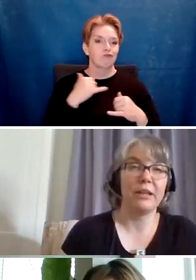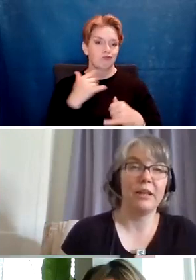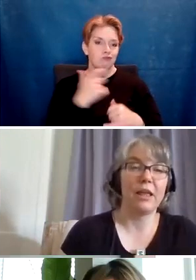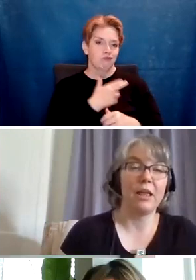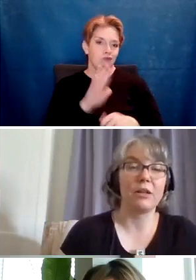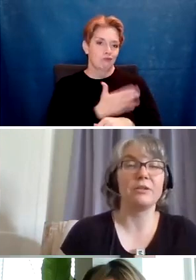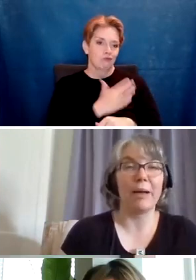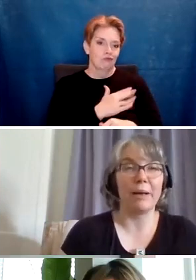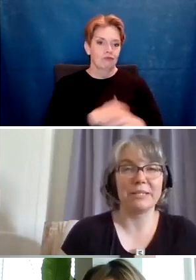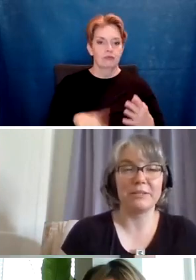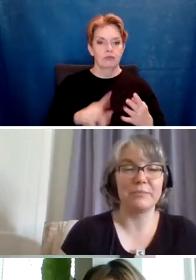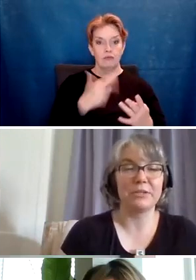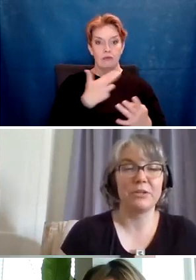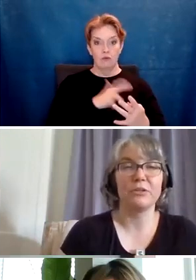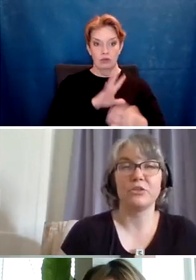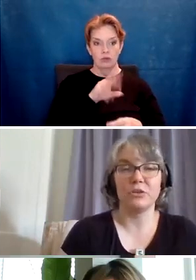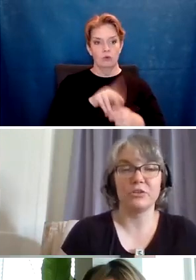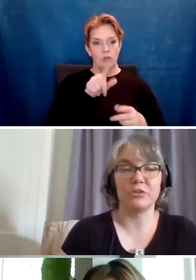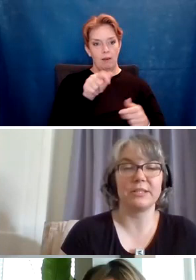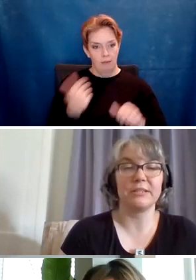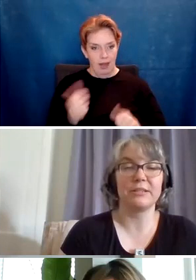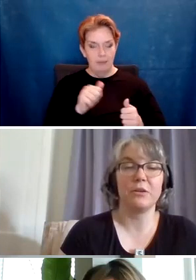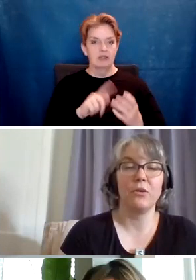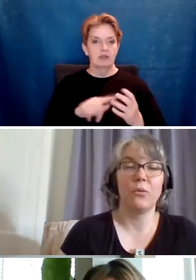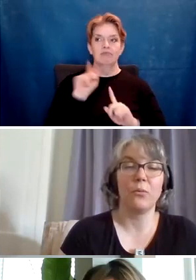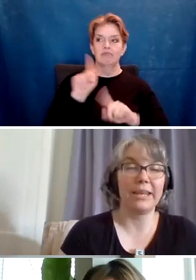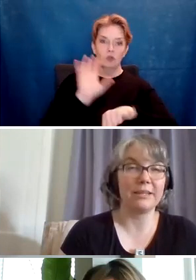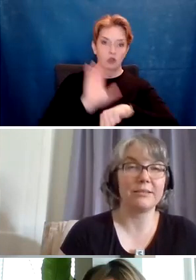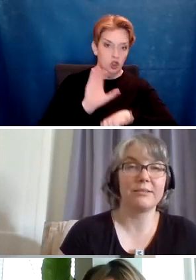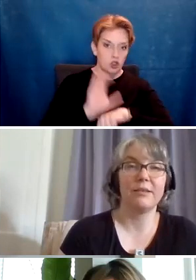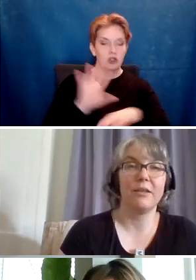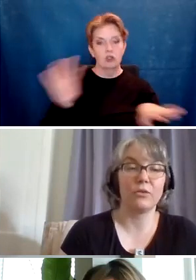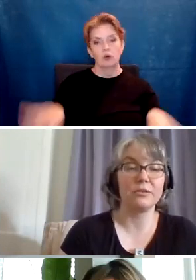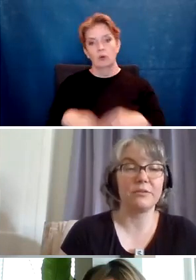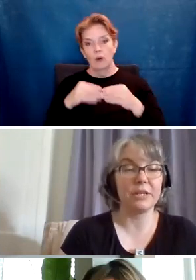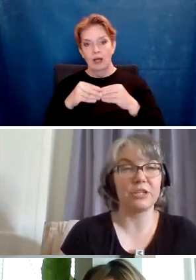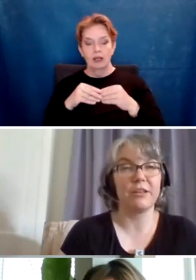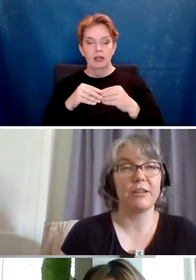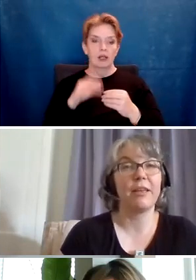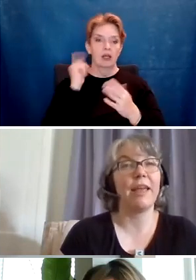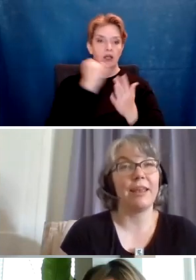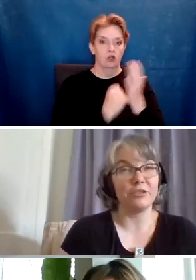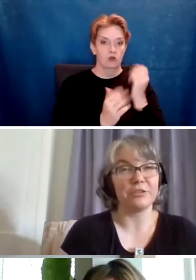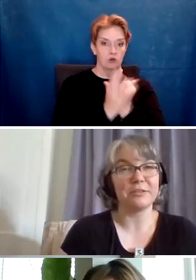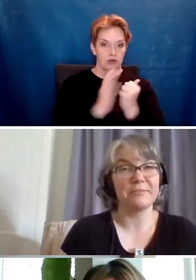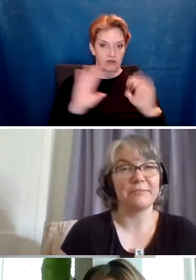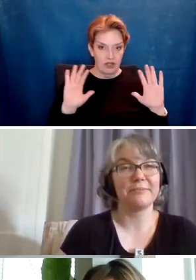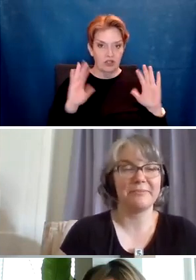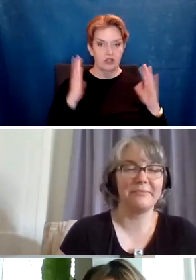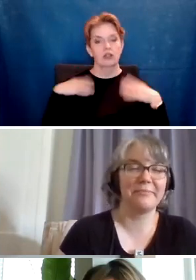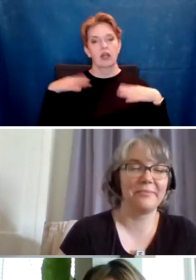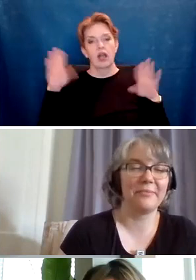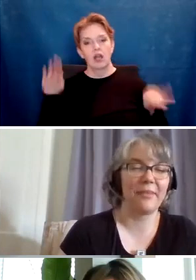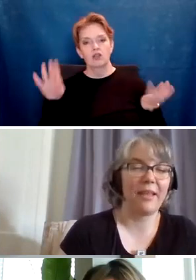Religion includes baptisms, church services, weddings, the crucifixion, and angels.